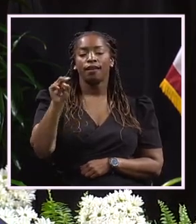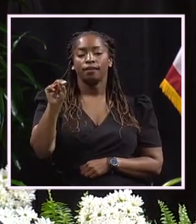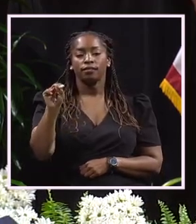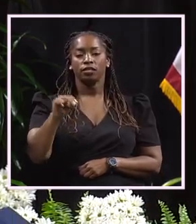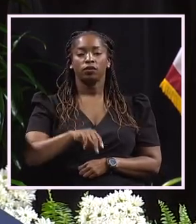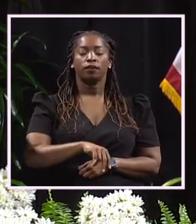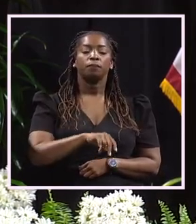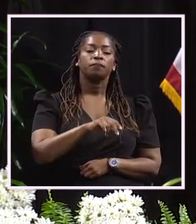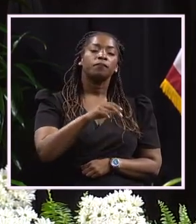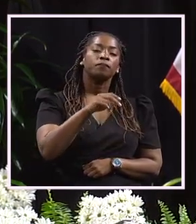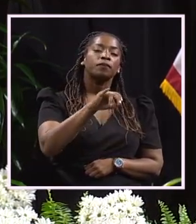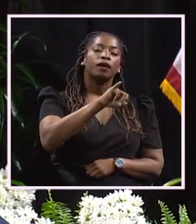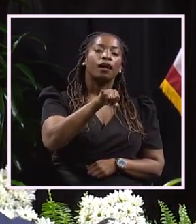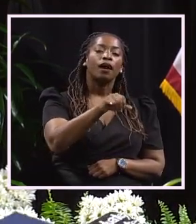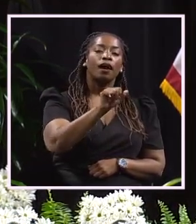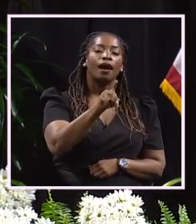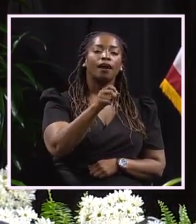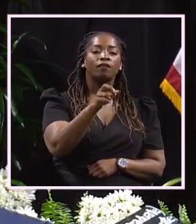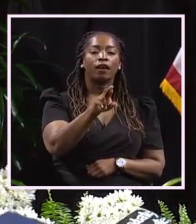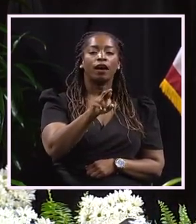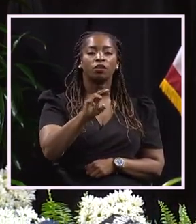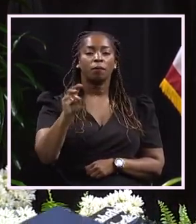Javier Omar Martinez,